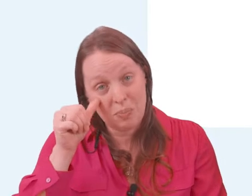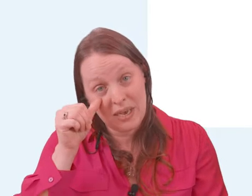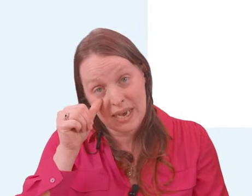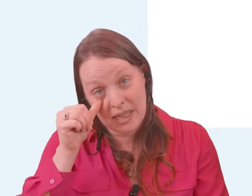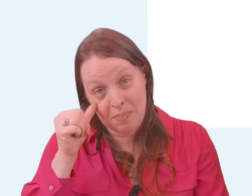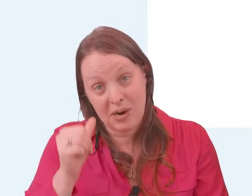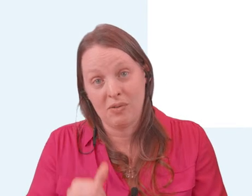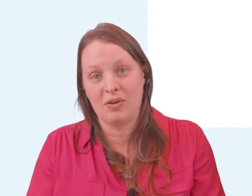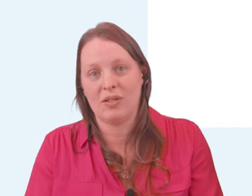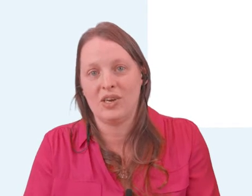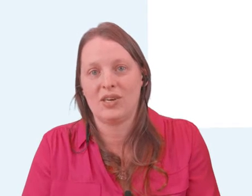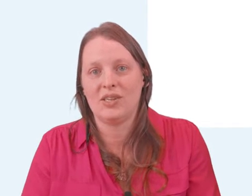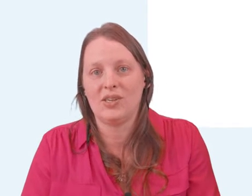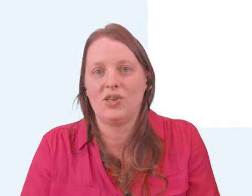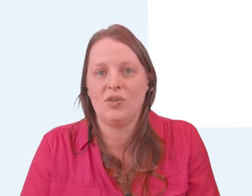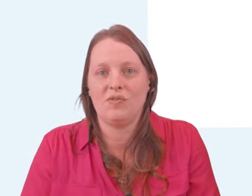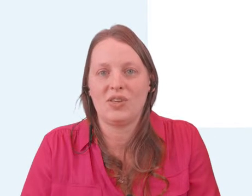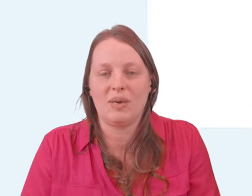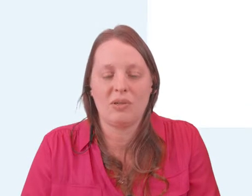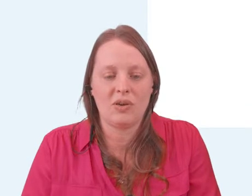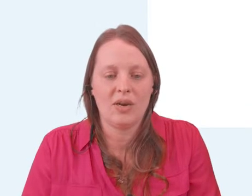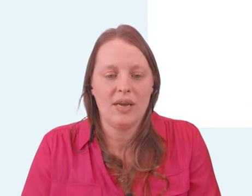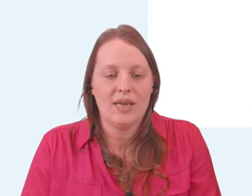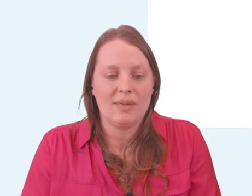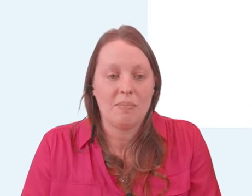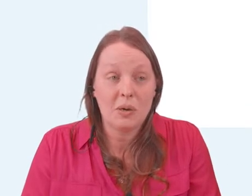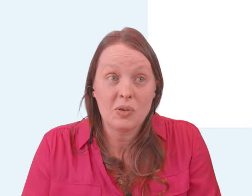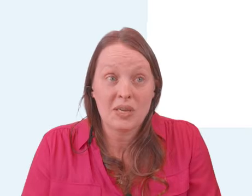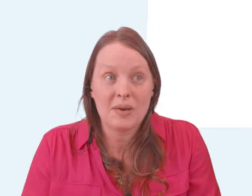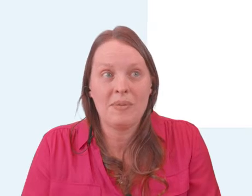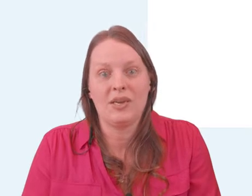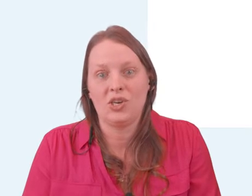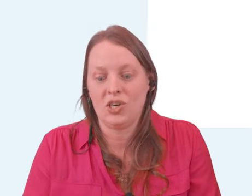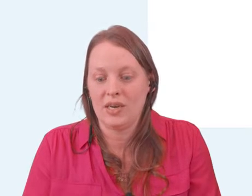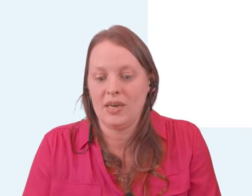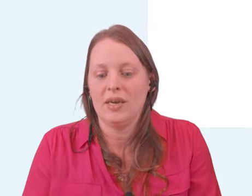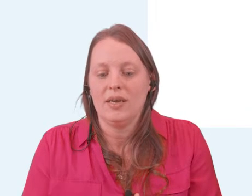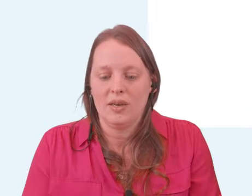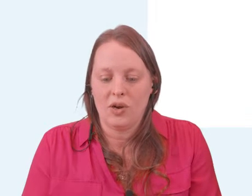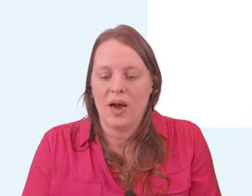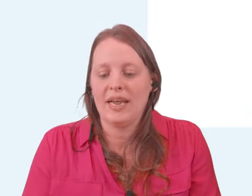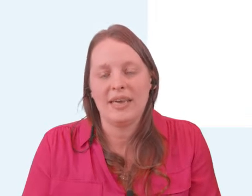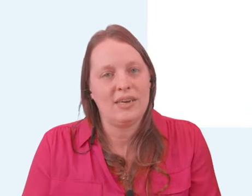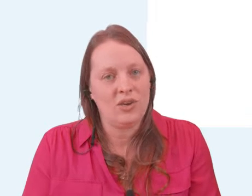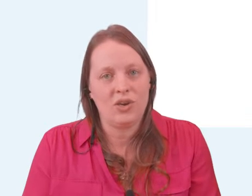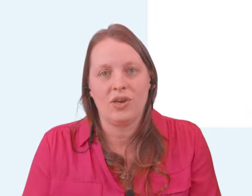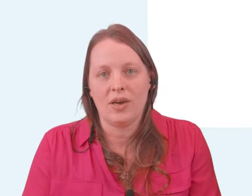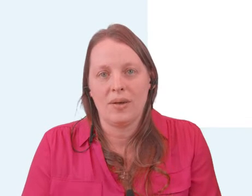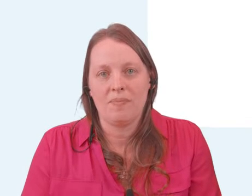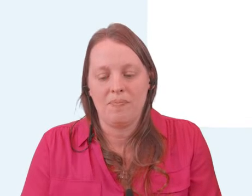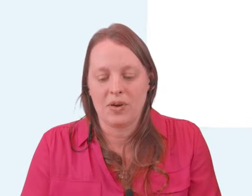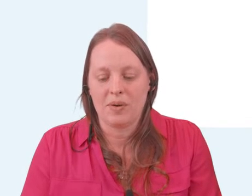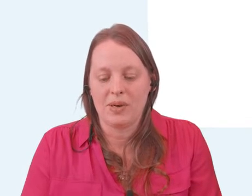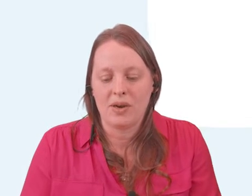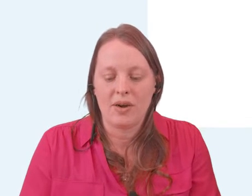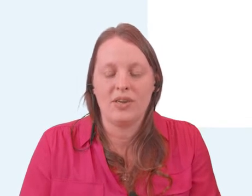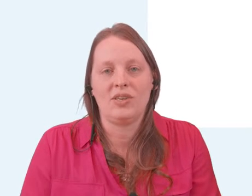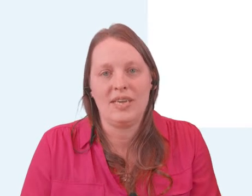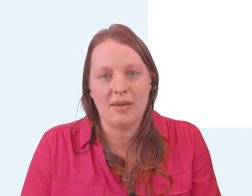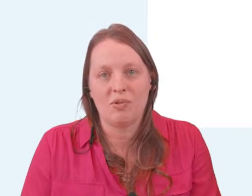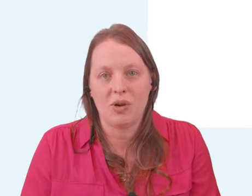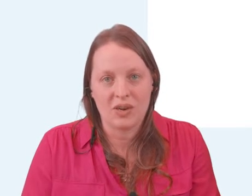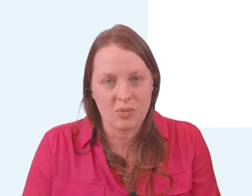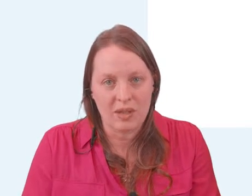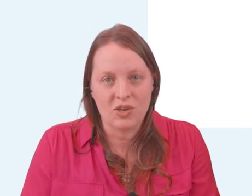hearing her speak at the Ibero-Neurologic Institute Vestibular Symposium, and she highlighted Dr.